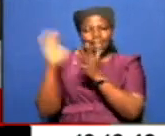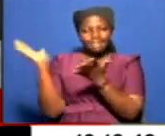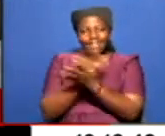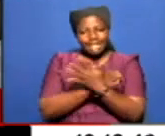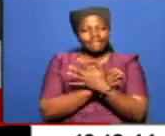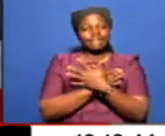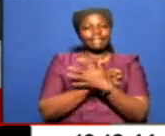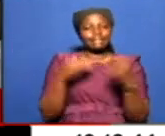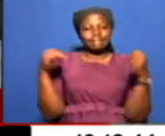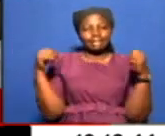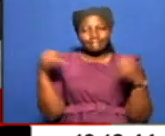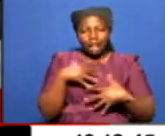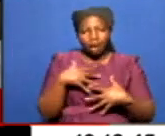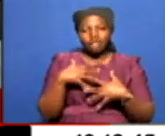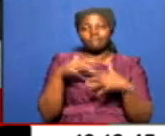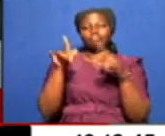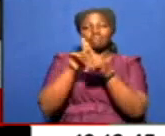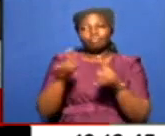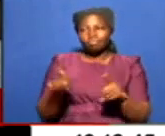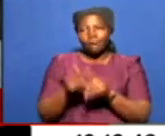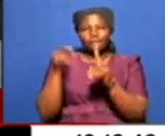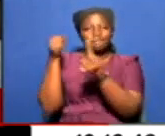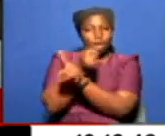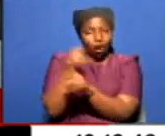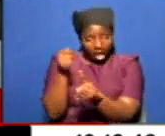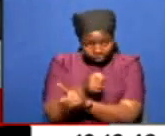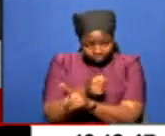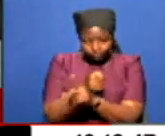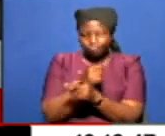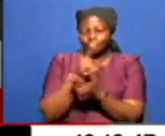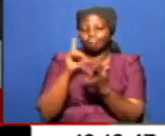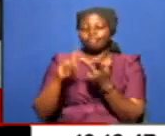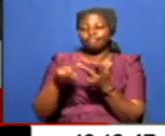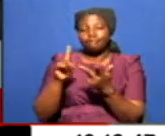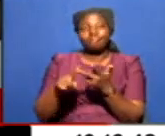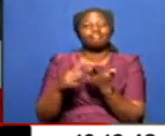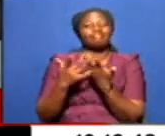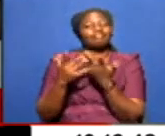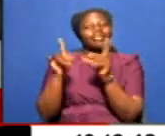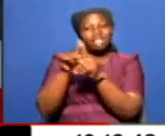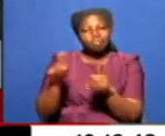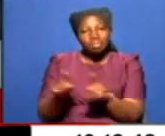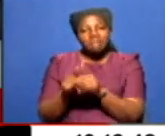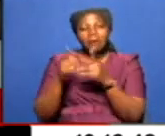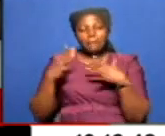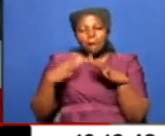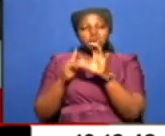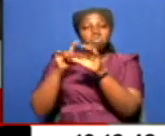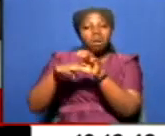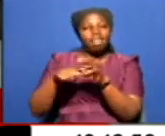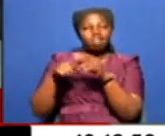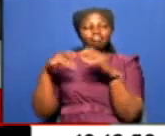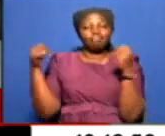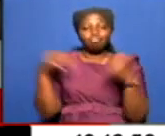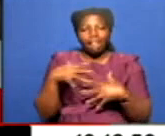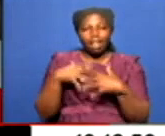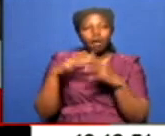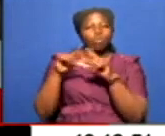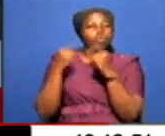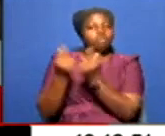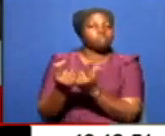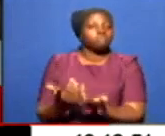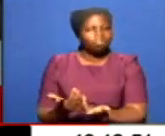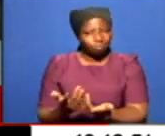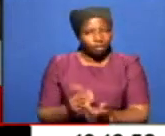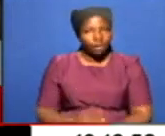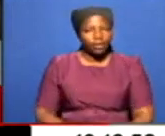extremism, mm-hmm. especially matters of radicalization and recruitment to these terror groups. Mm-hmm. Yes. And talking about